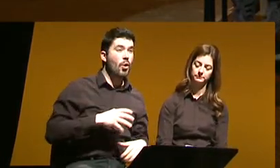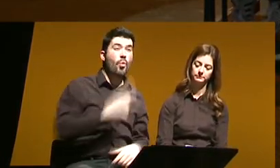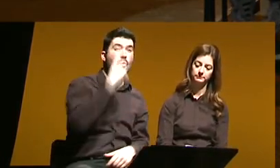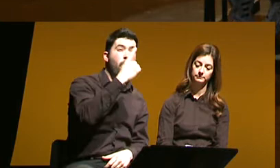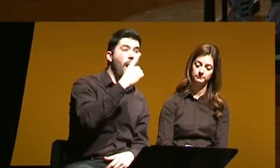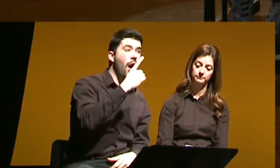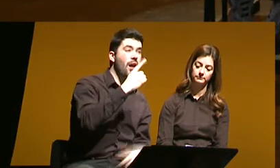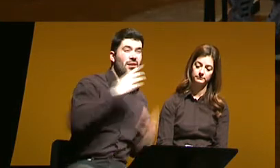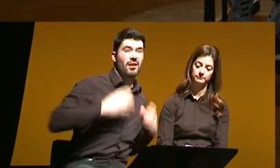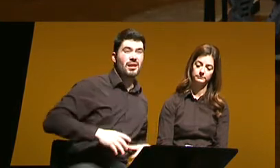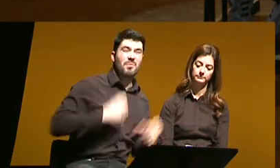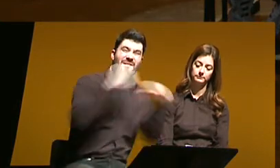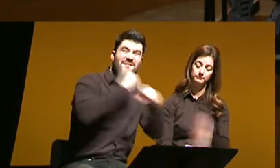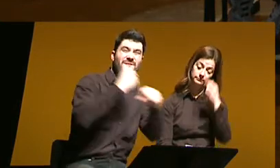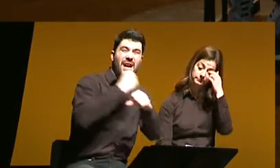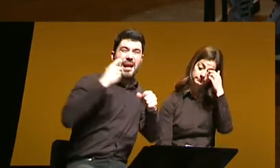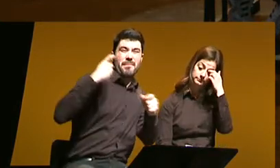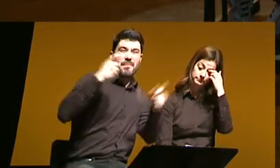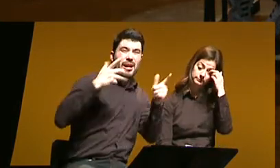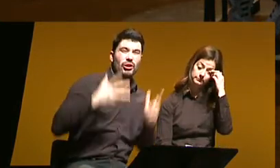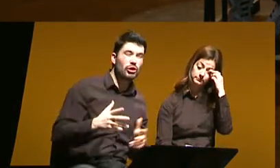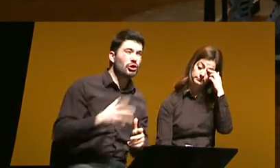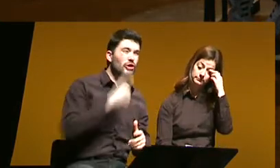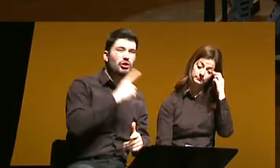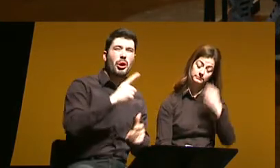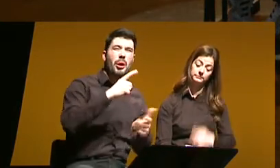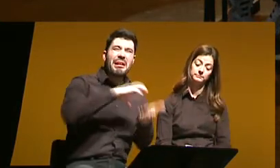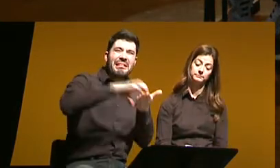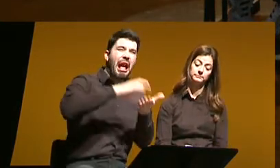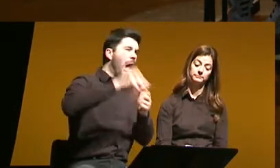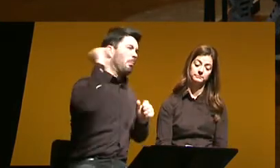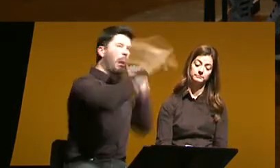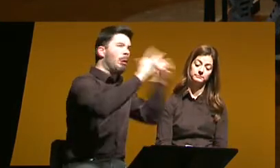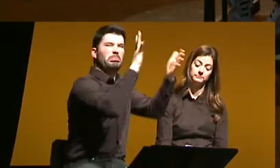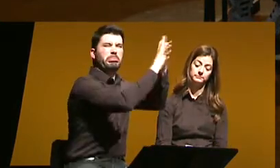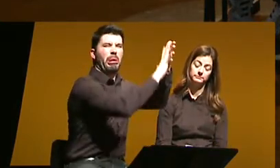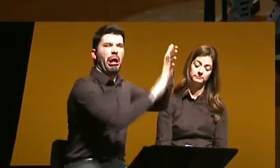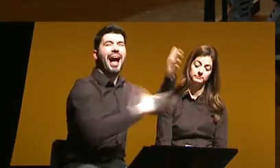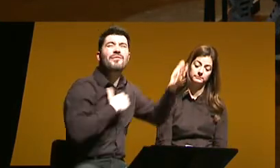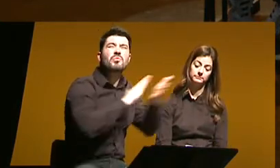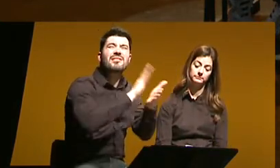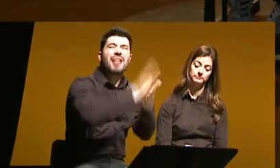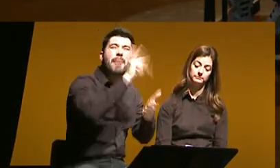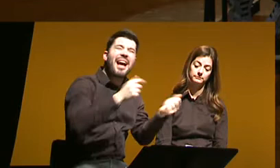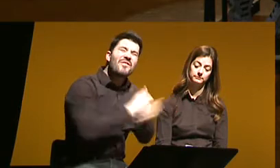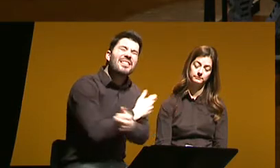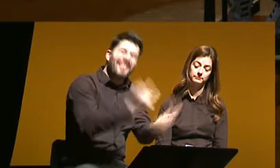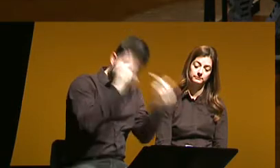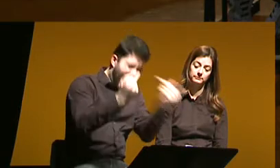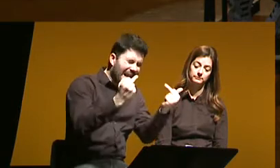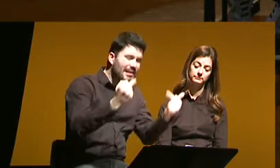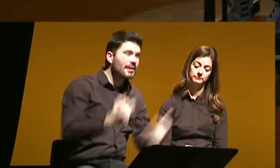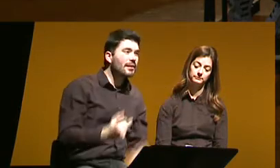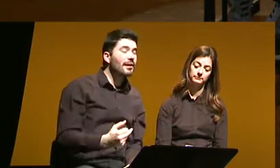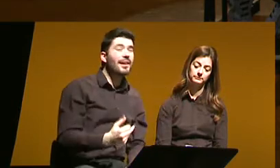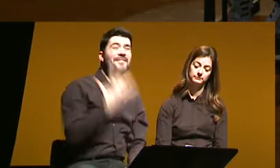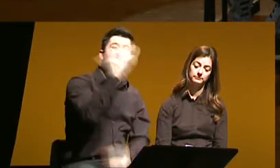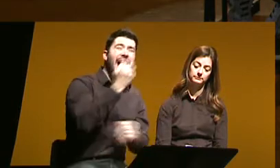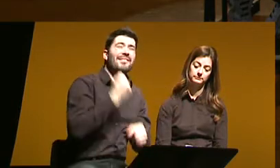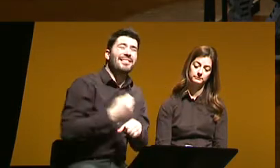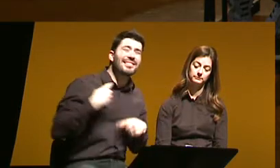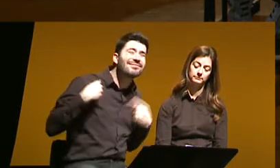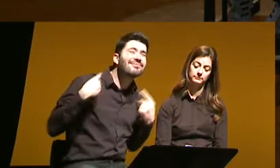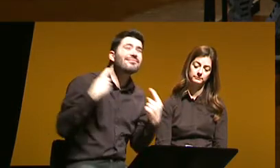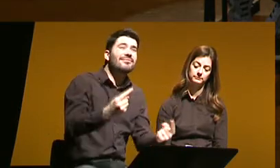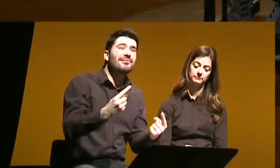manager and throws birthday cake all over the fucking walls and on the floor. I gotta clean everything up. After 5.5 years here, I've